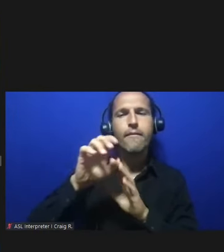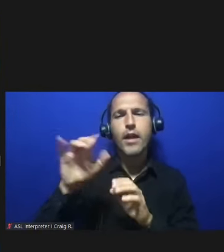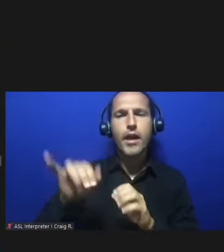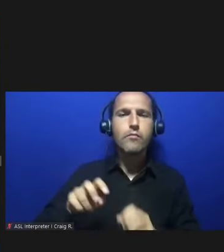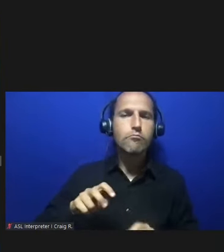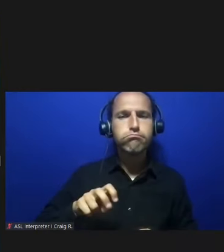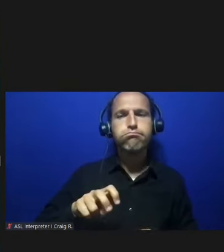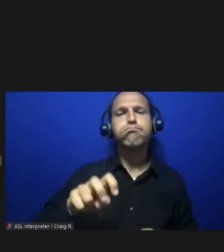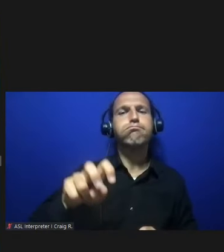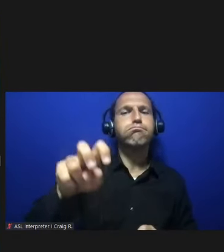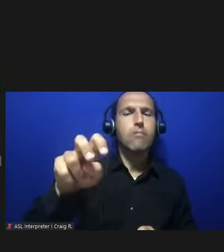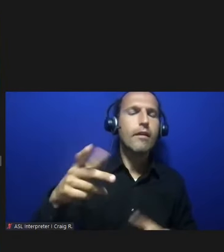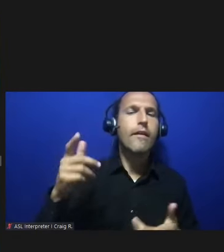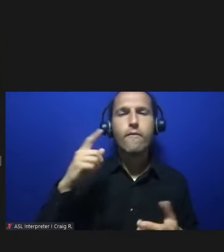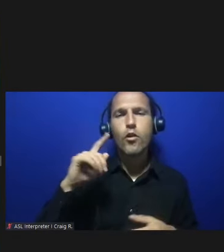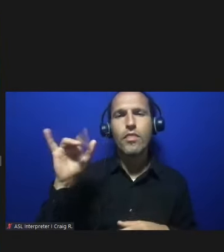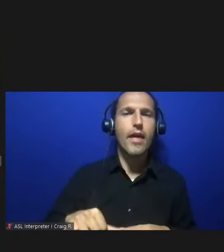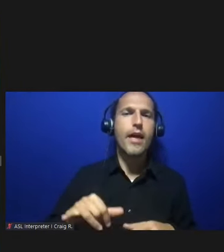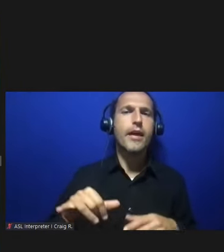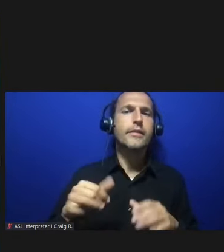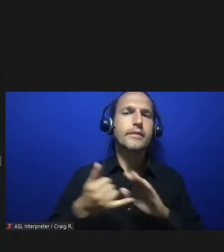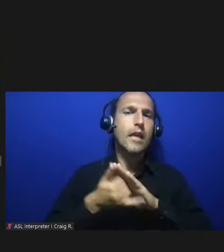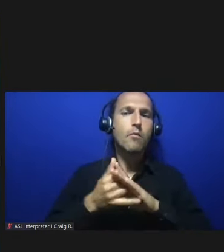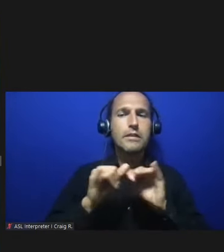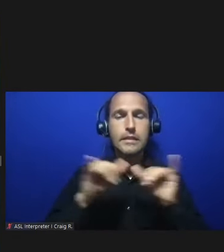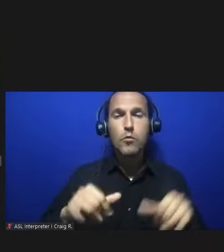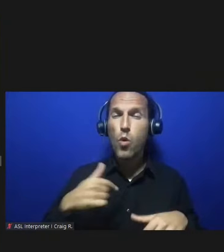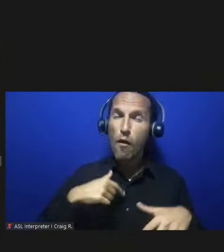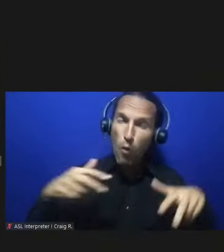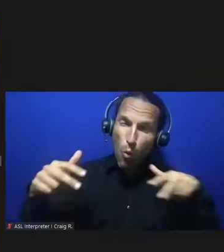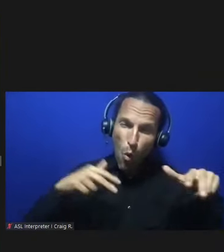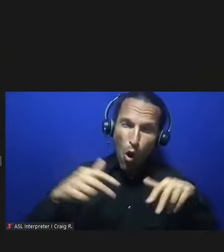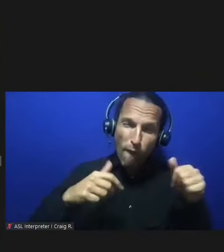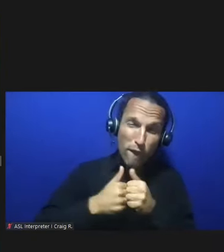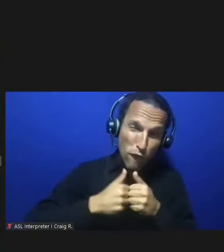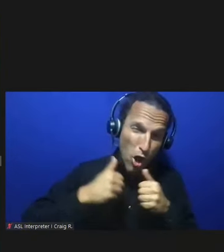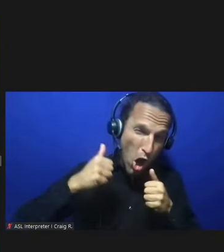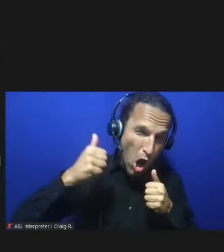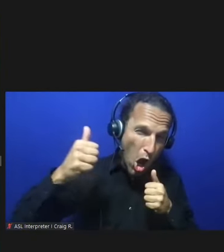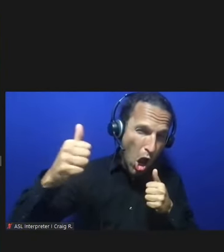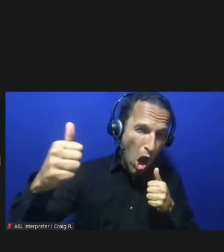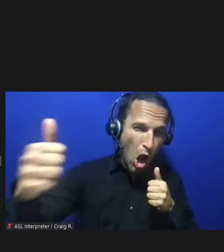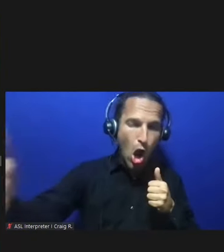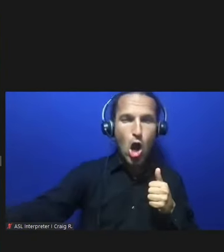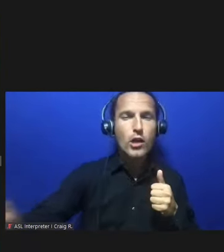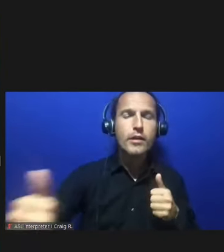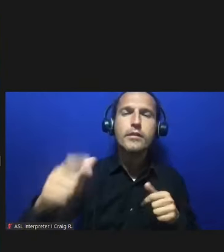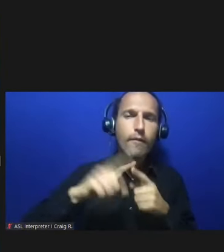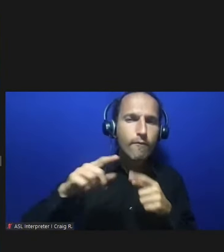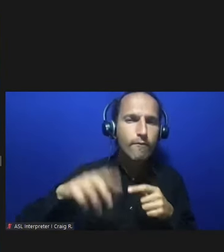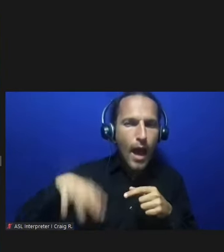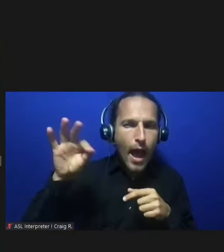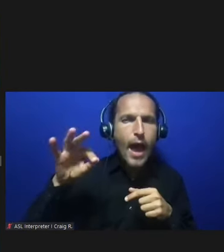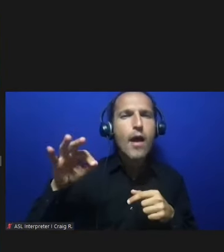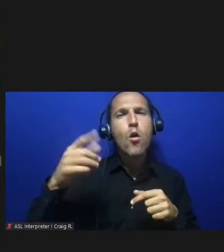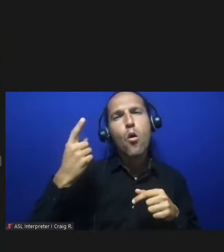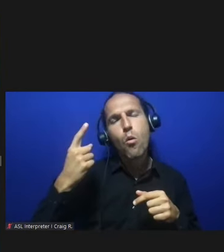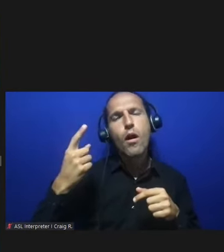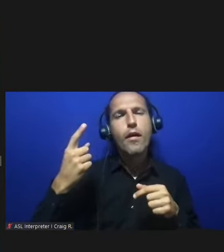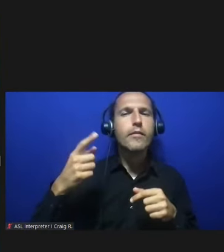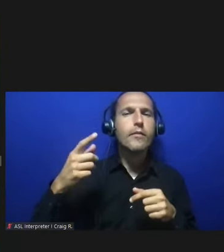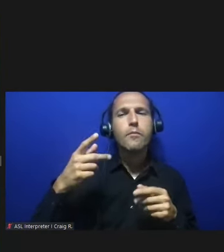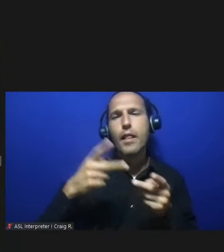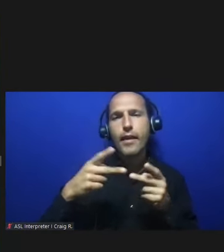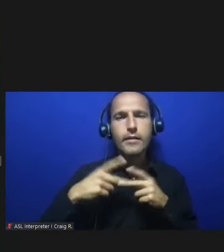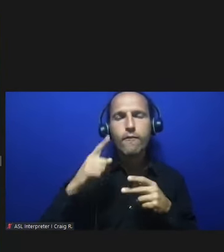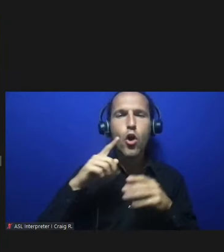around the subway system. We often walk far distances and travel way out of our way just to find one of the few